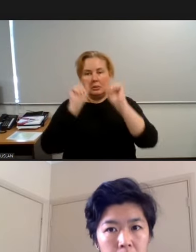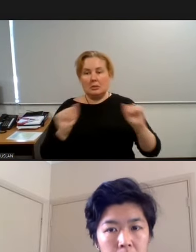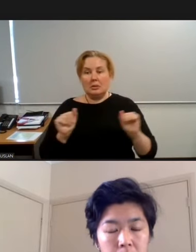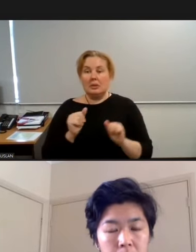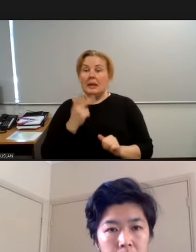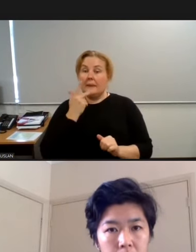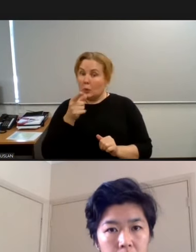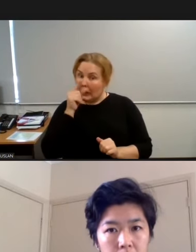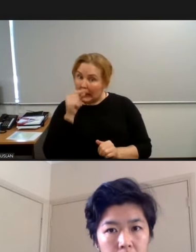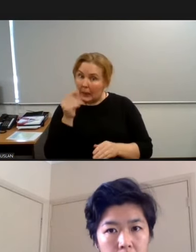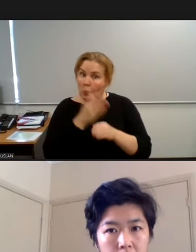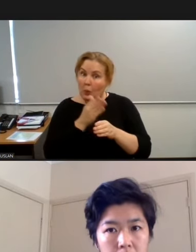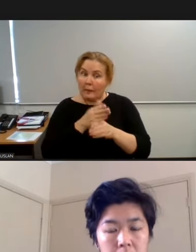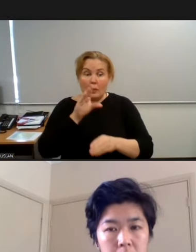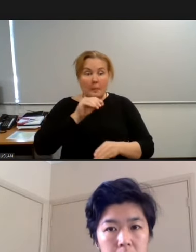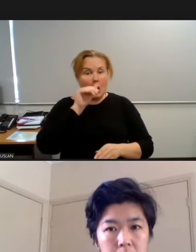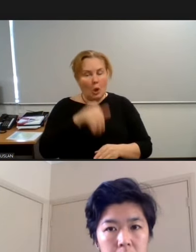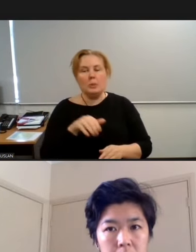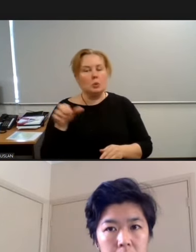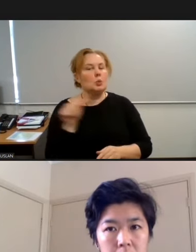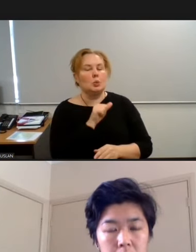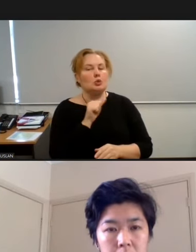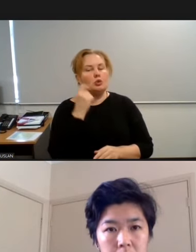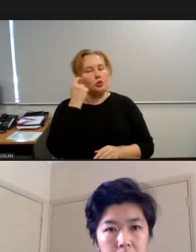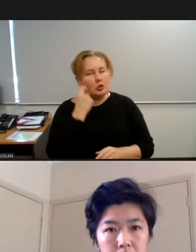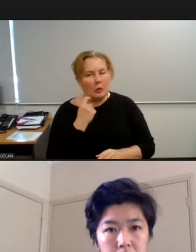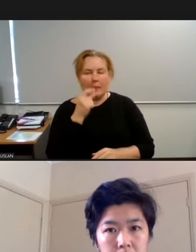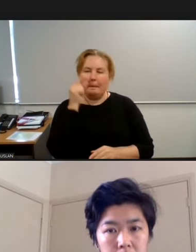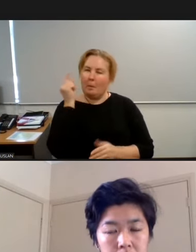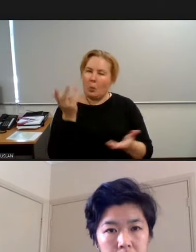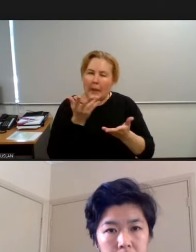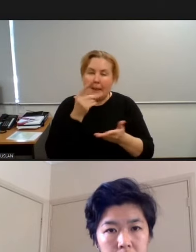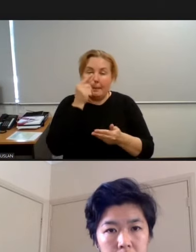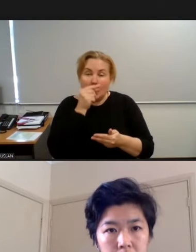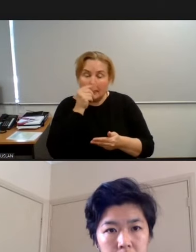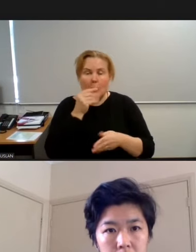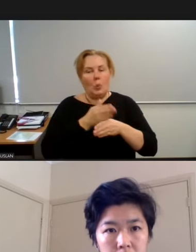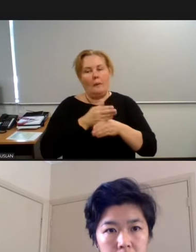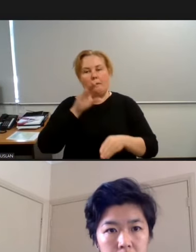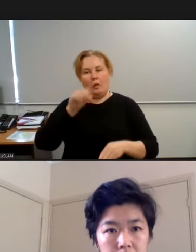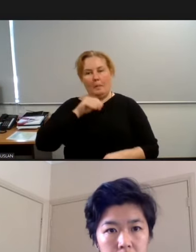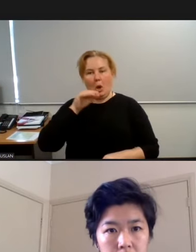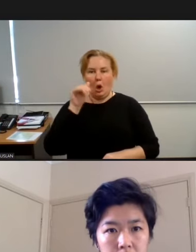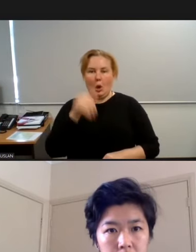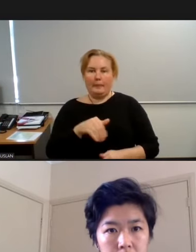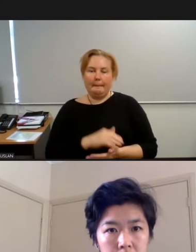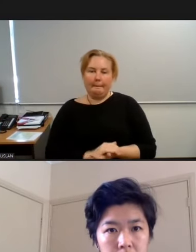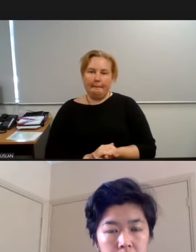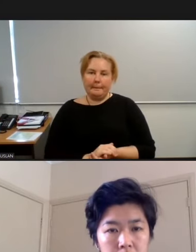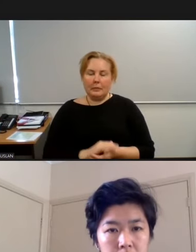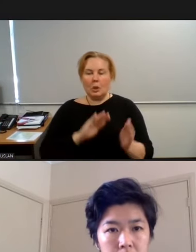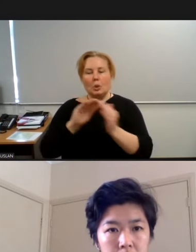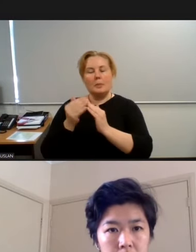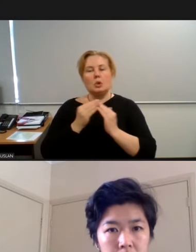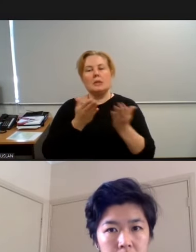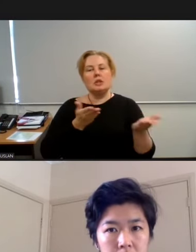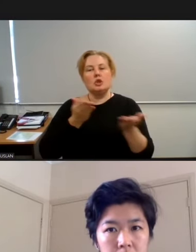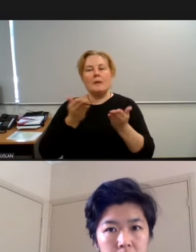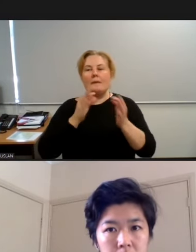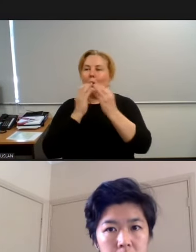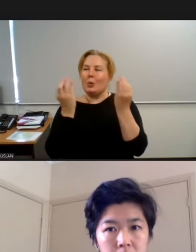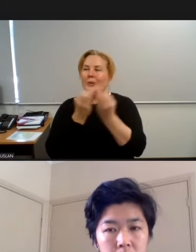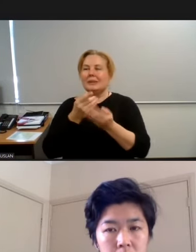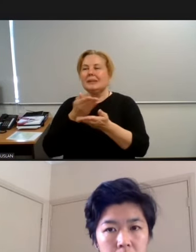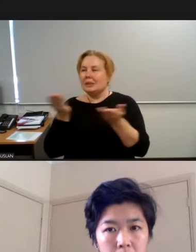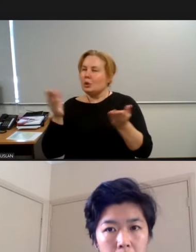should work from home. So where possible, the community service organisations should really encourage